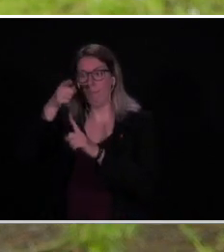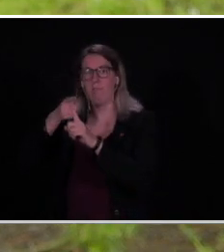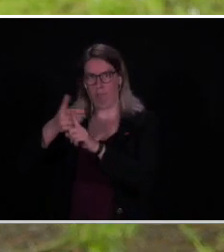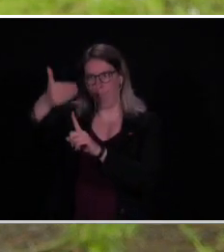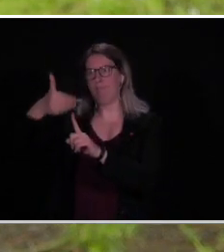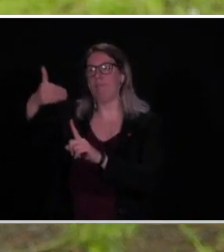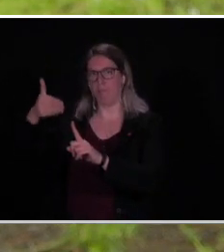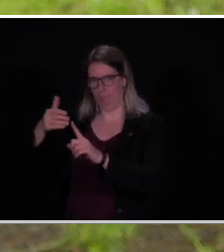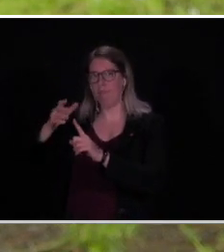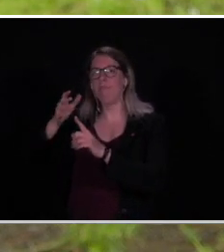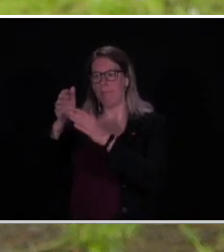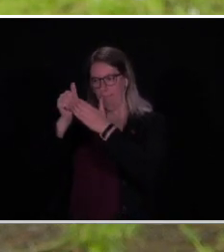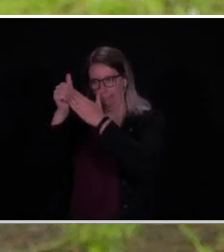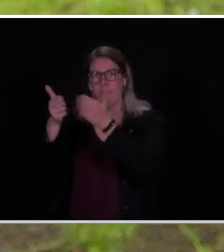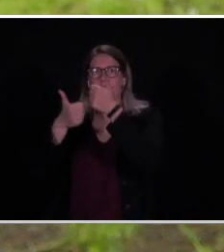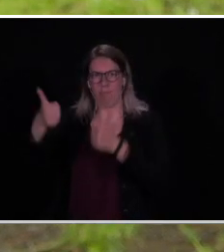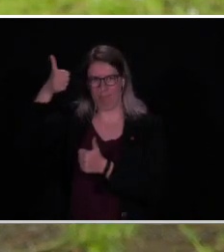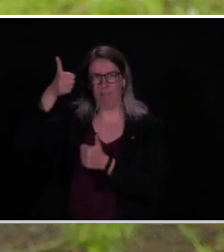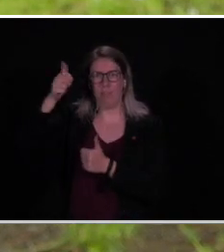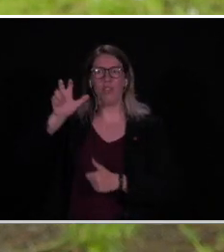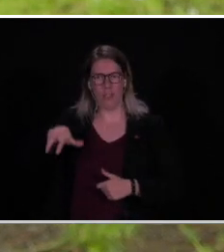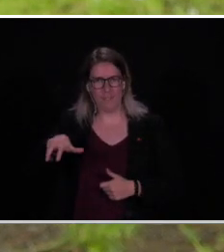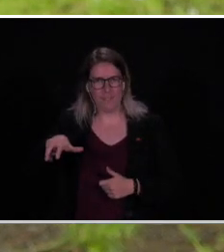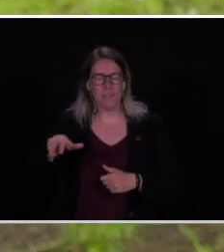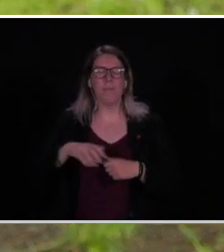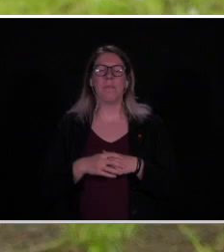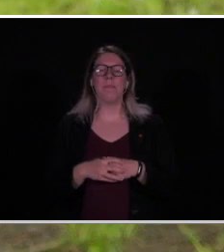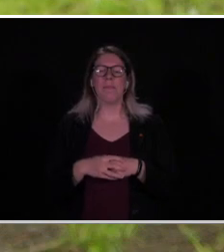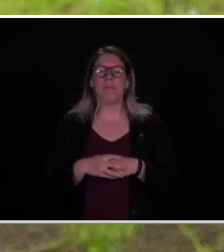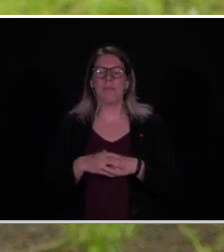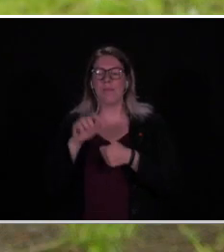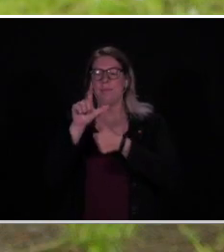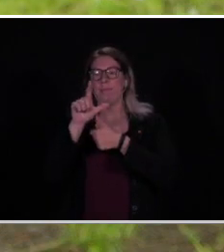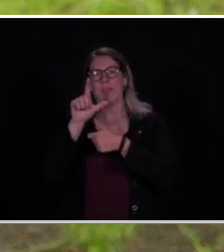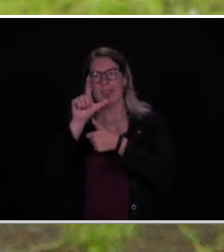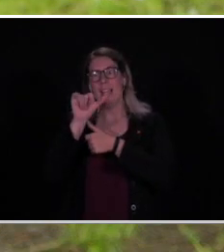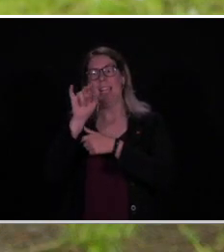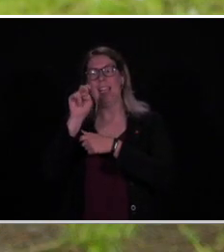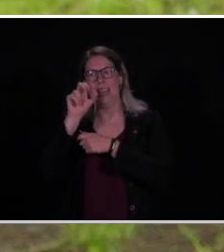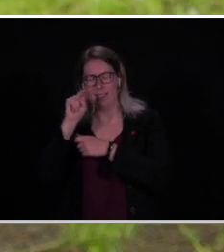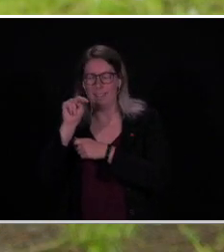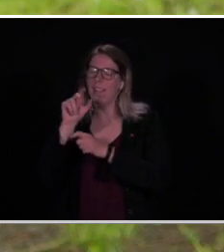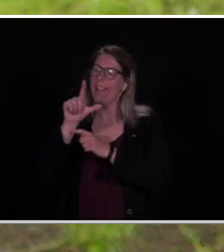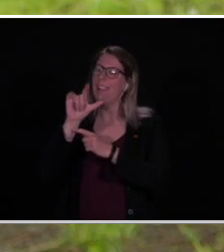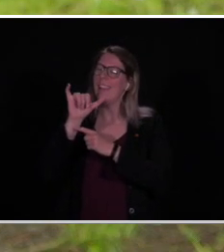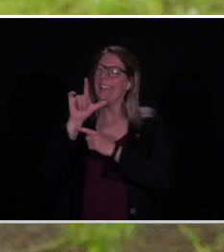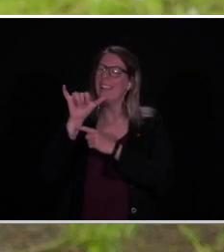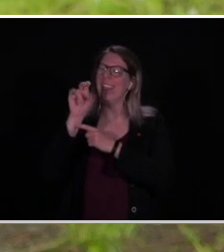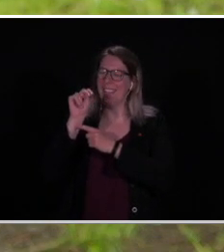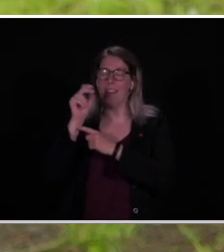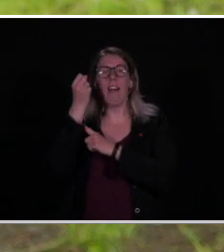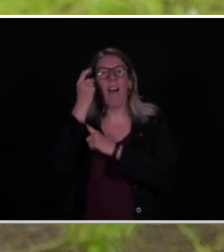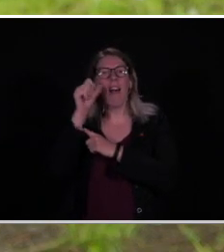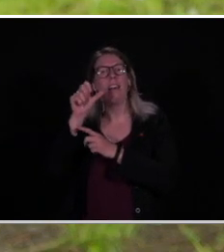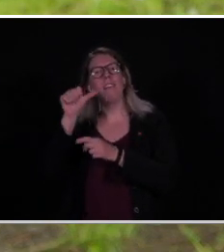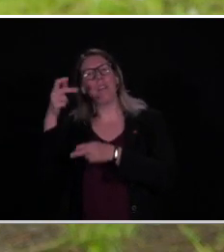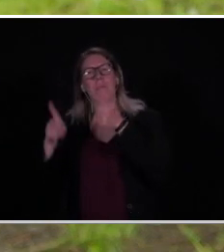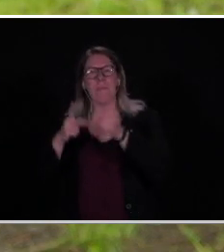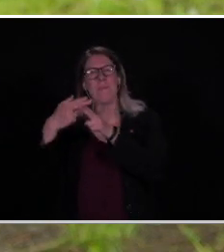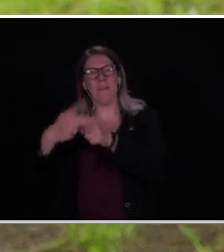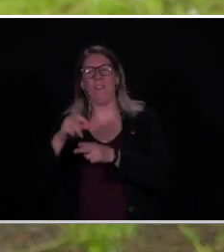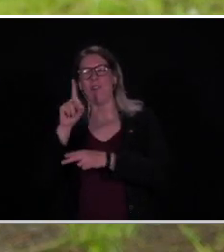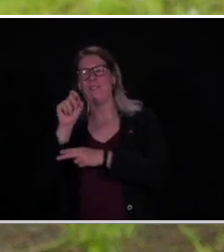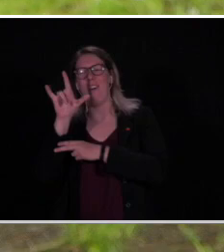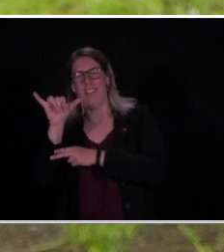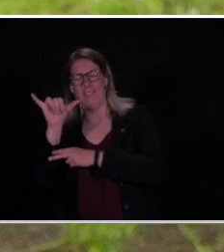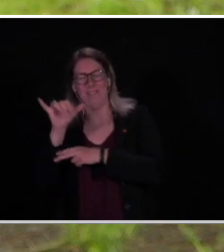Chief John L. George and the late Lillian, or Dolly George as she was known to her friends. And